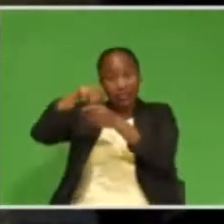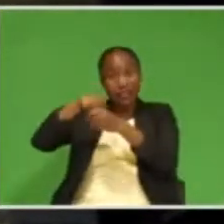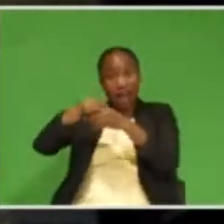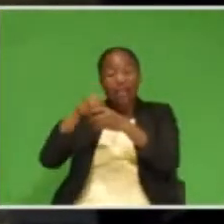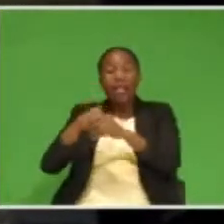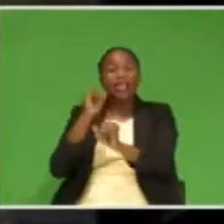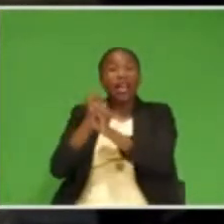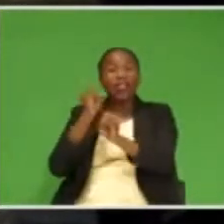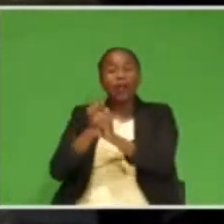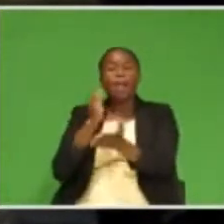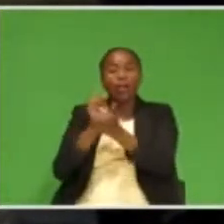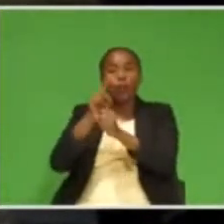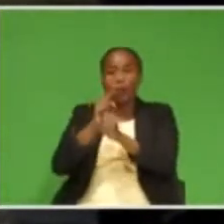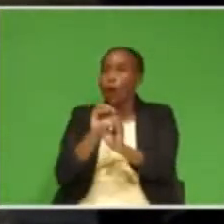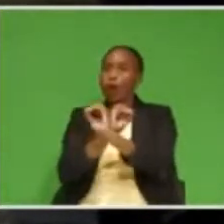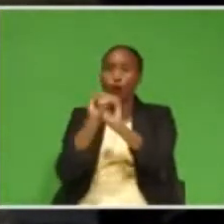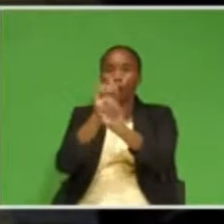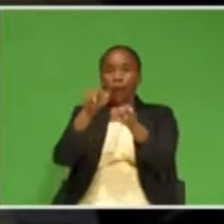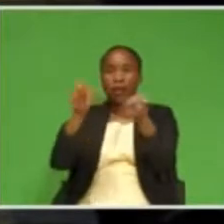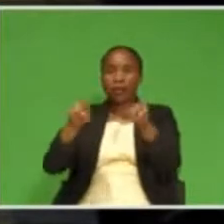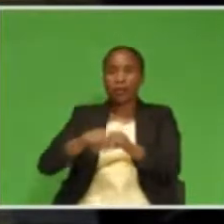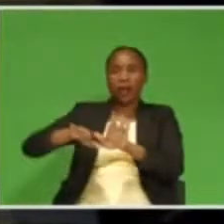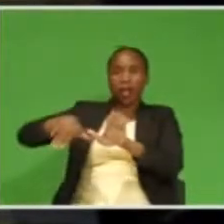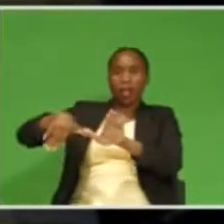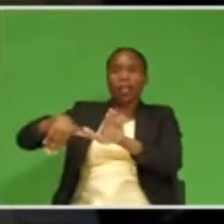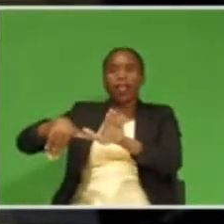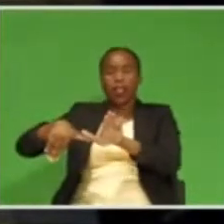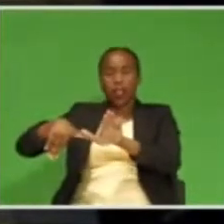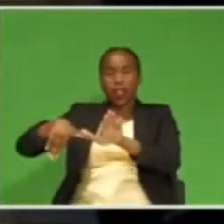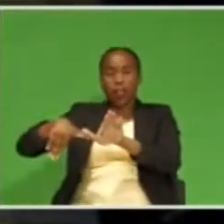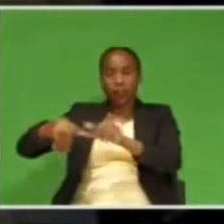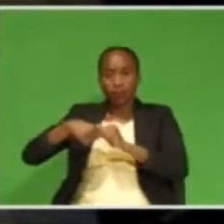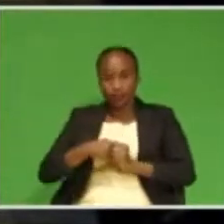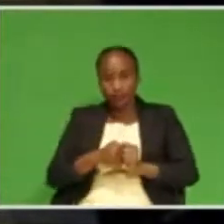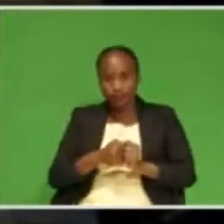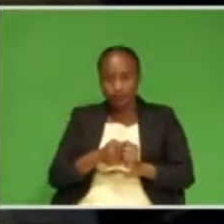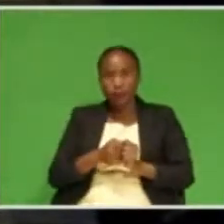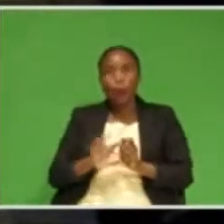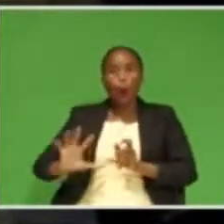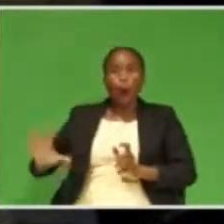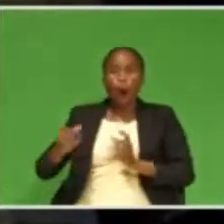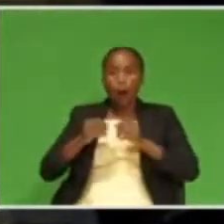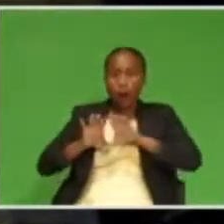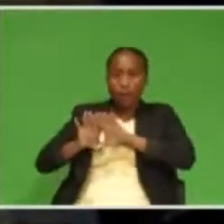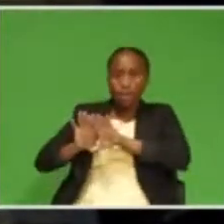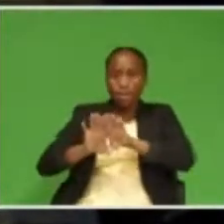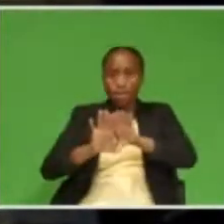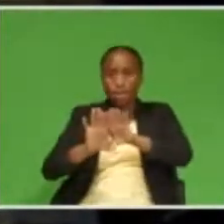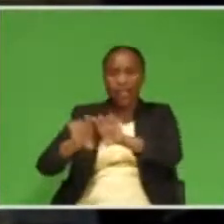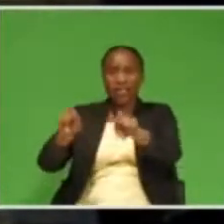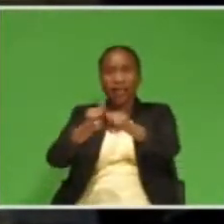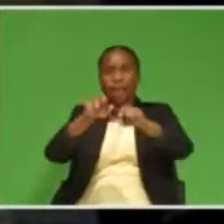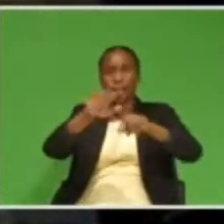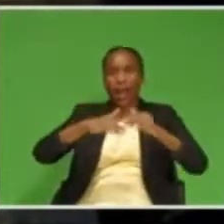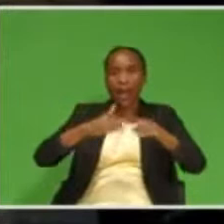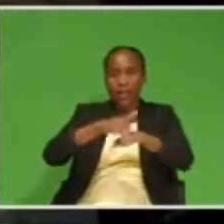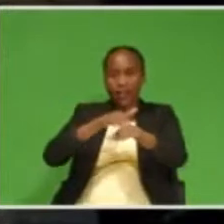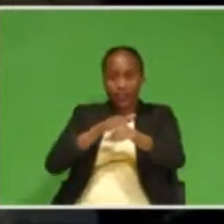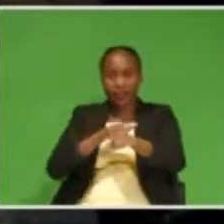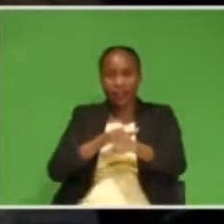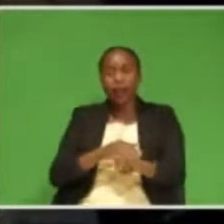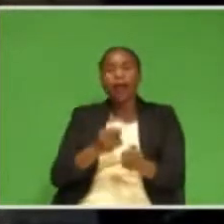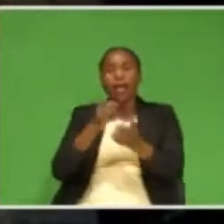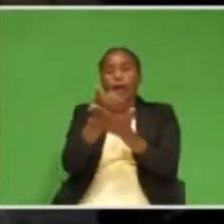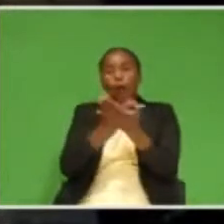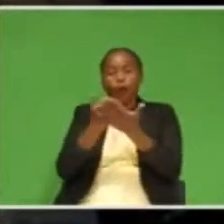is left behind. Our economy needs to grow much faster if we are